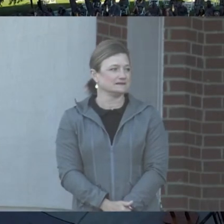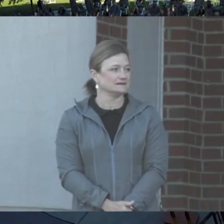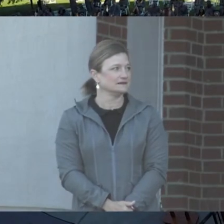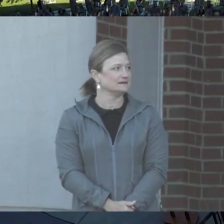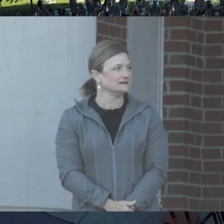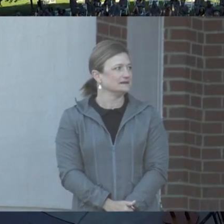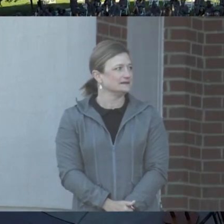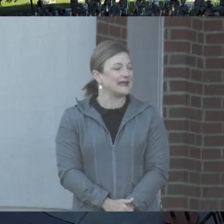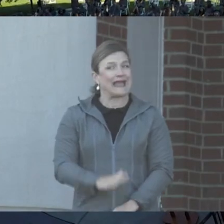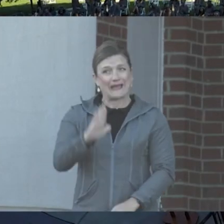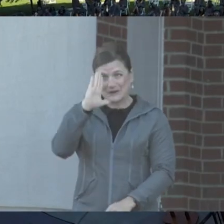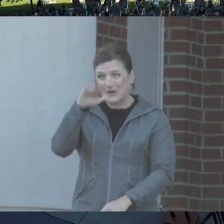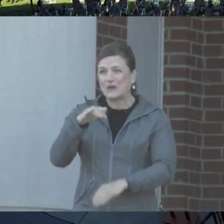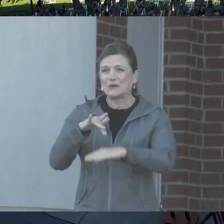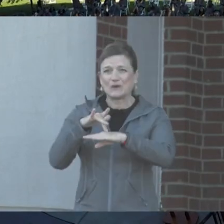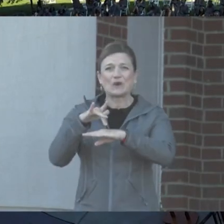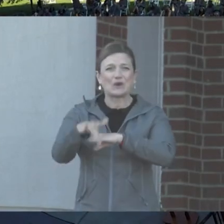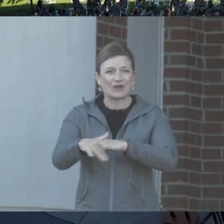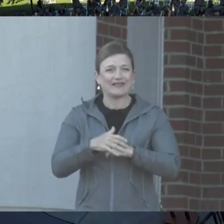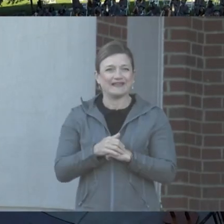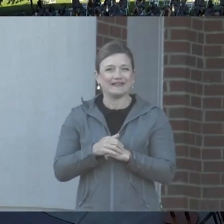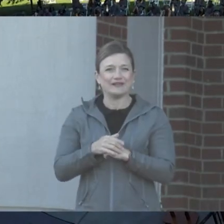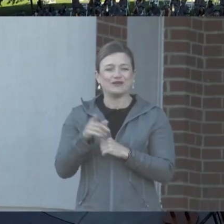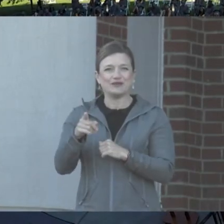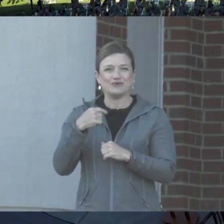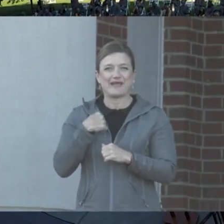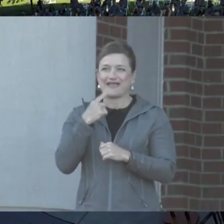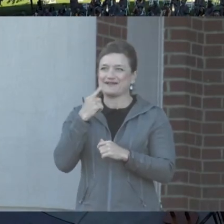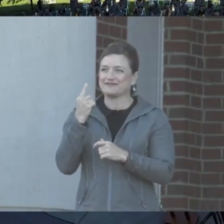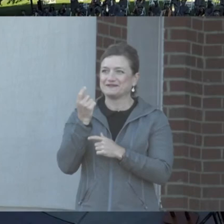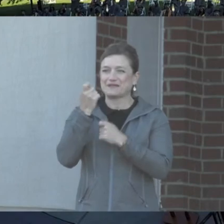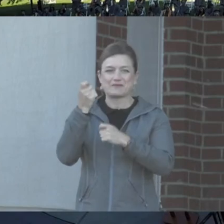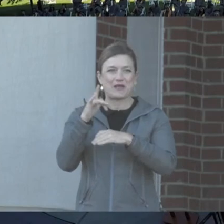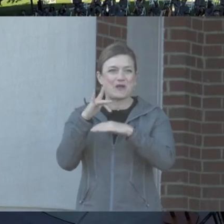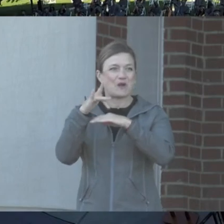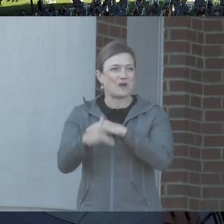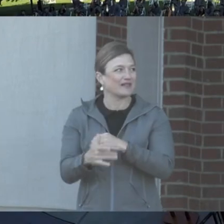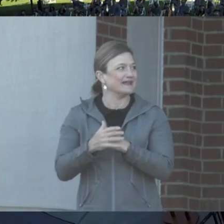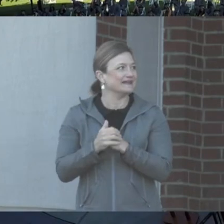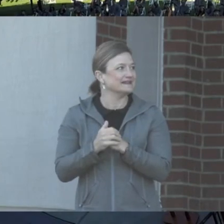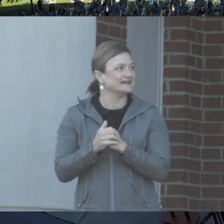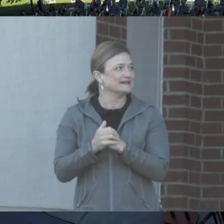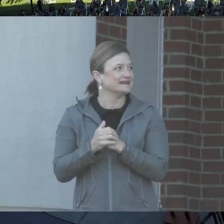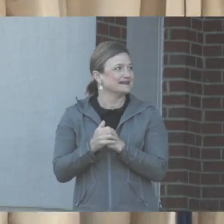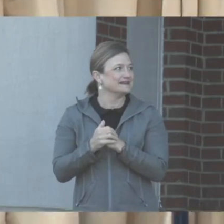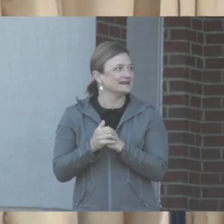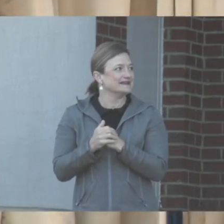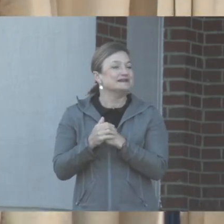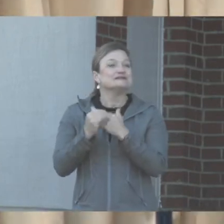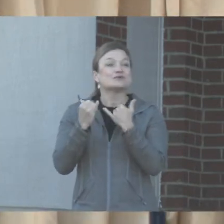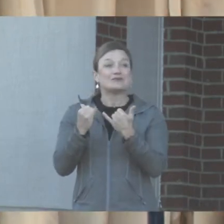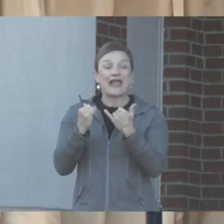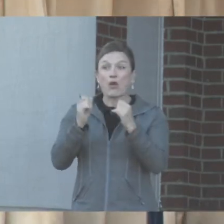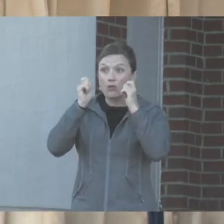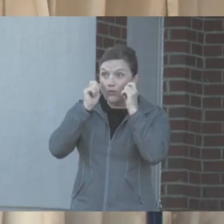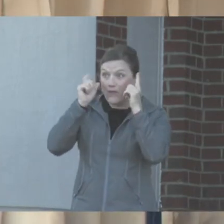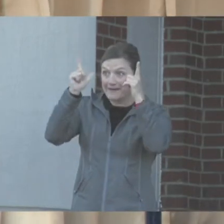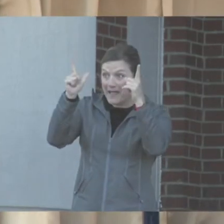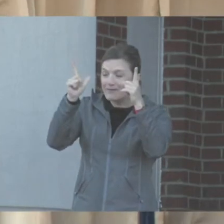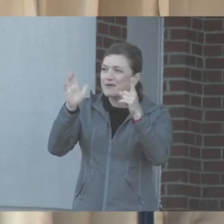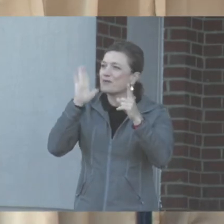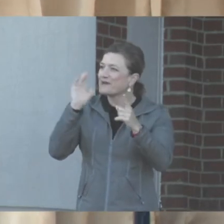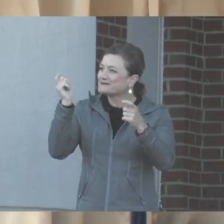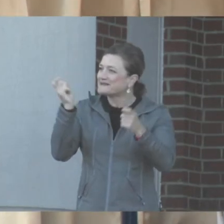So I know it's early. You have to celebrate a little bit better than that as you come across the stage in a few minutes. So get yourselves awake and ready to celebrate